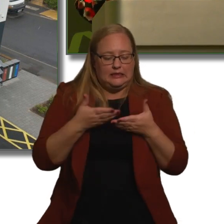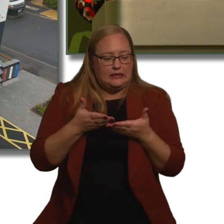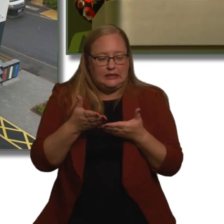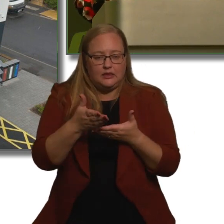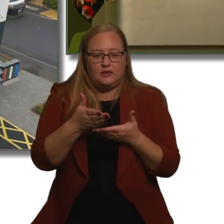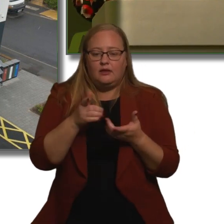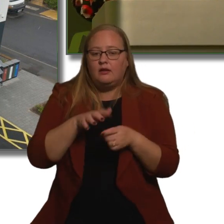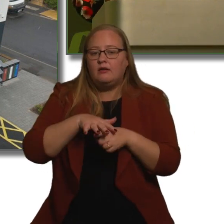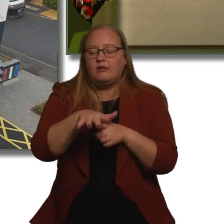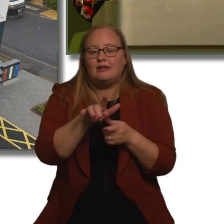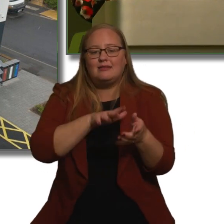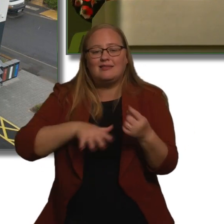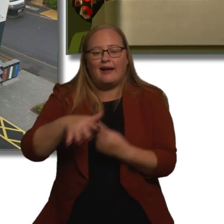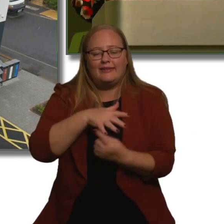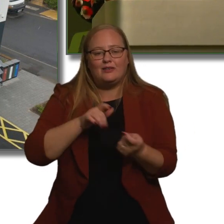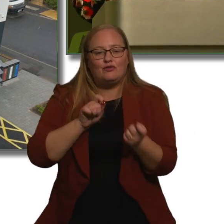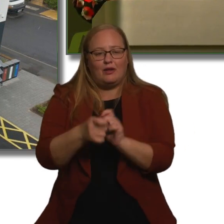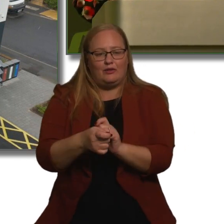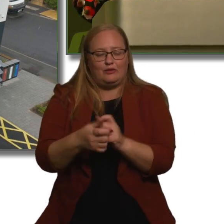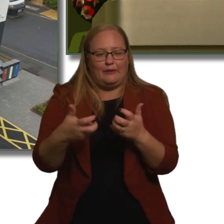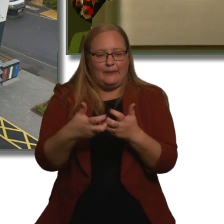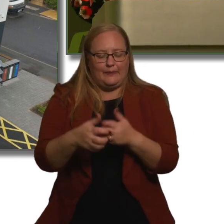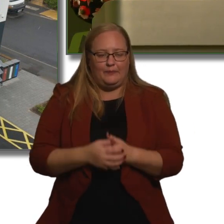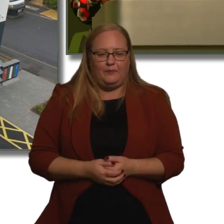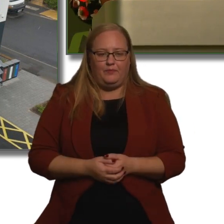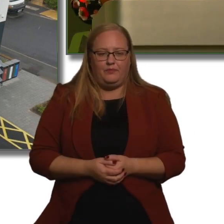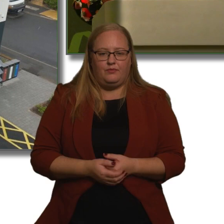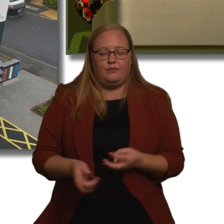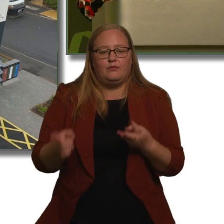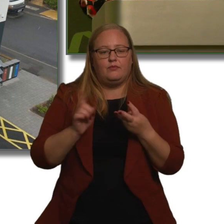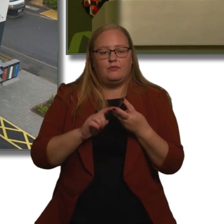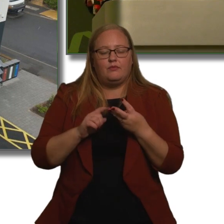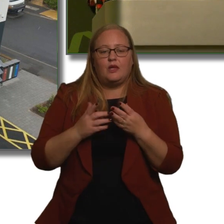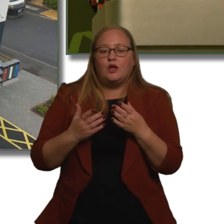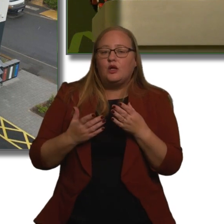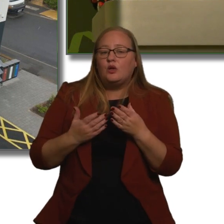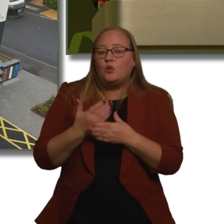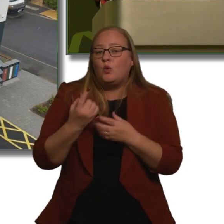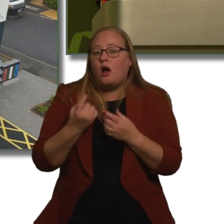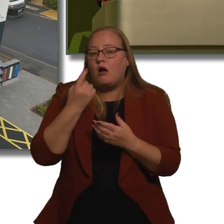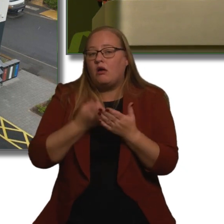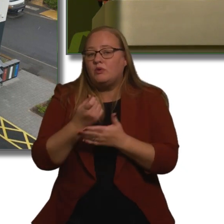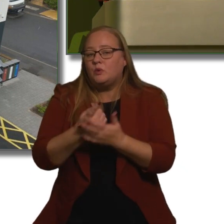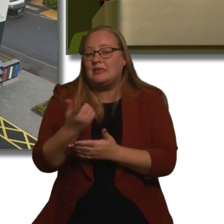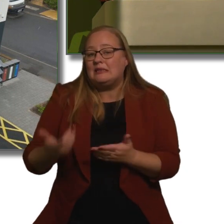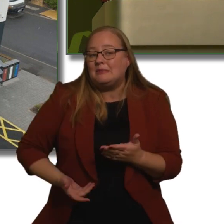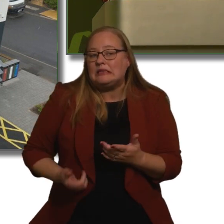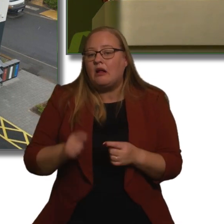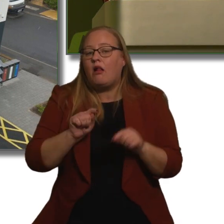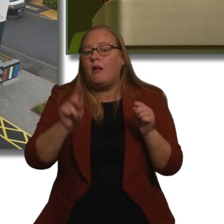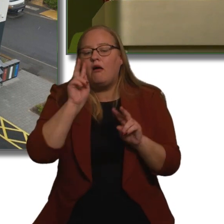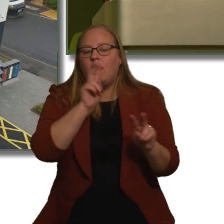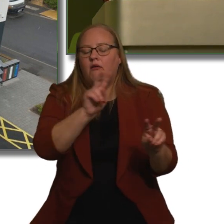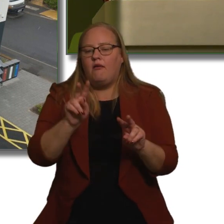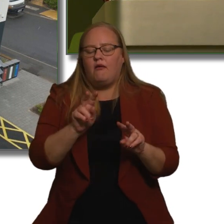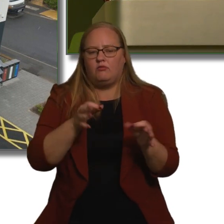change. Finally, we remain committed to exploring new business opportunities with an initial priority to